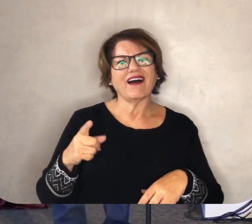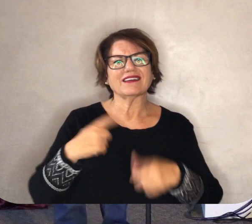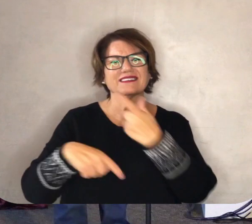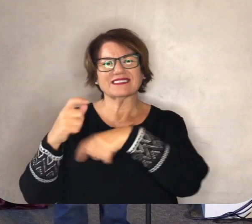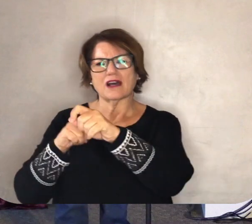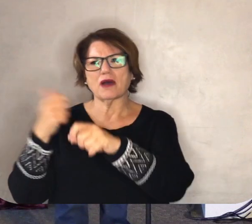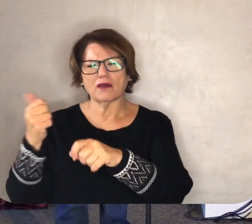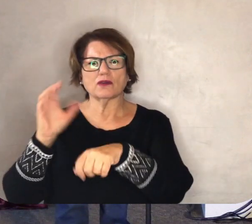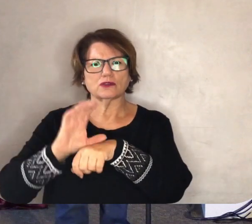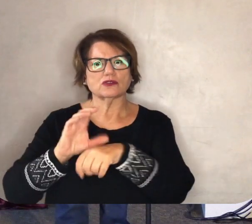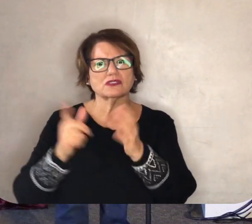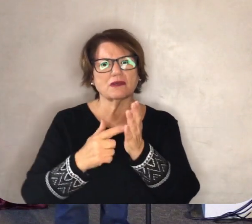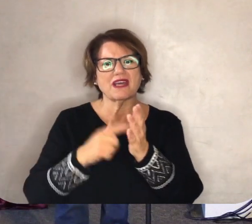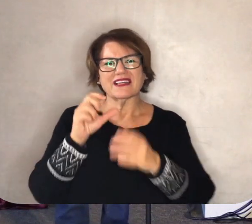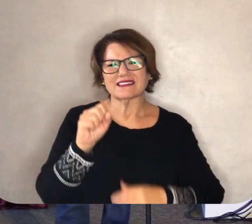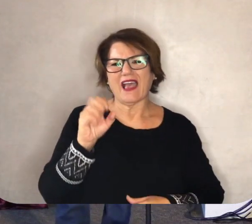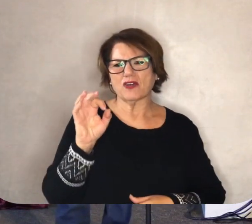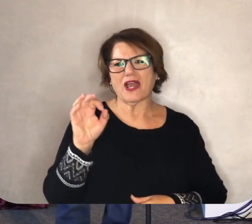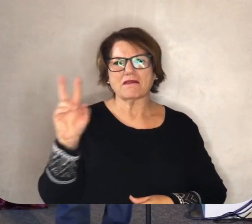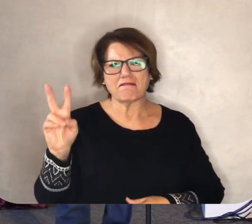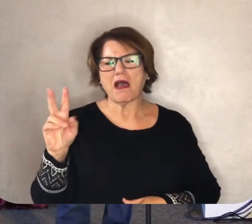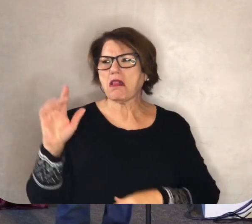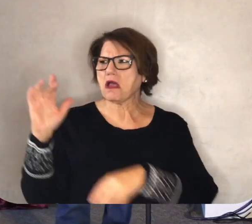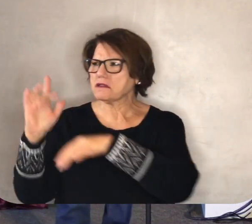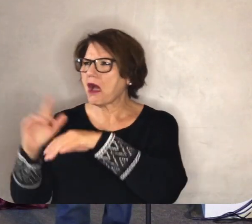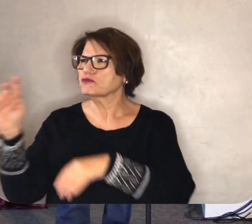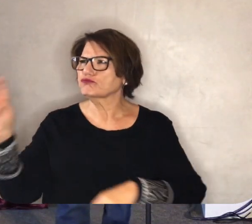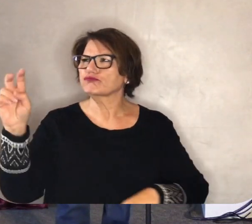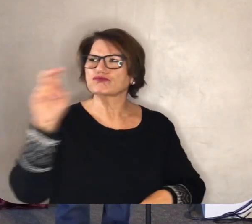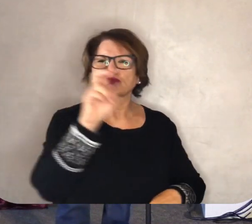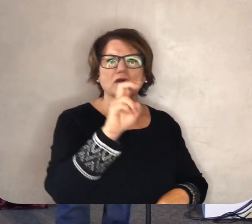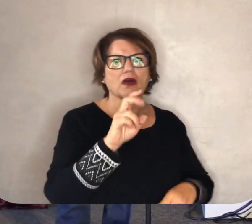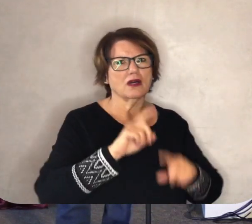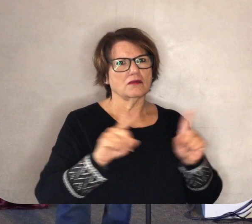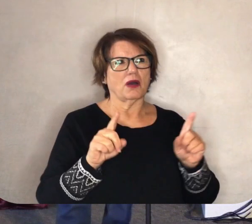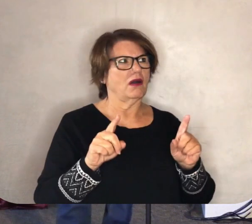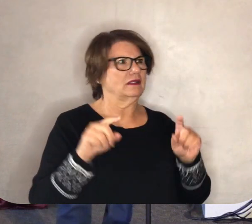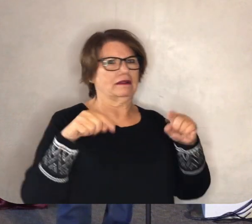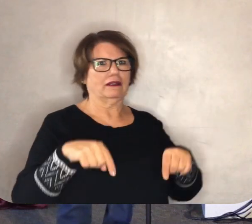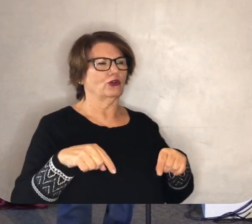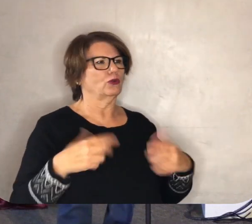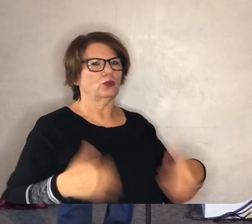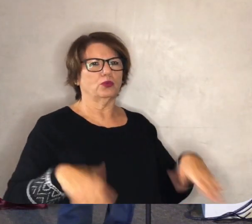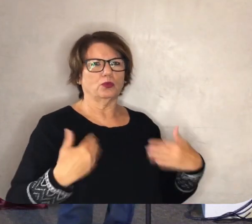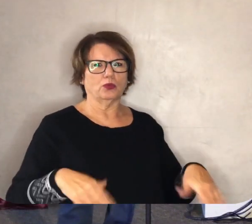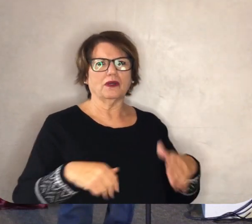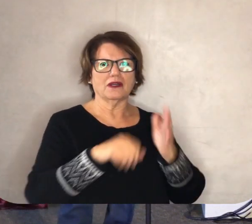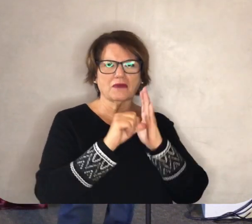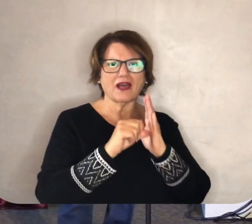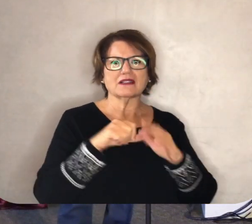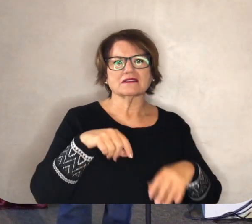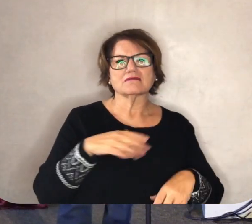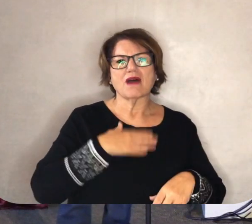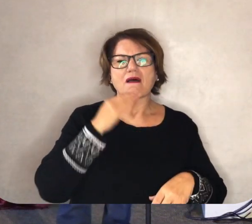and get to know what's going on in all the churches. And I'm just very impressed with what is happening here at my home church,